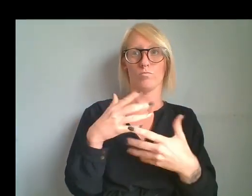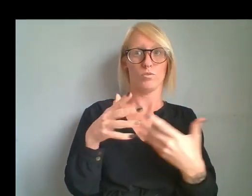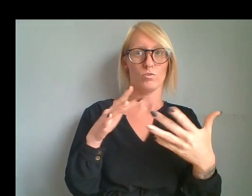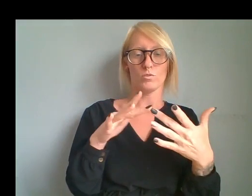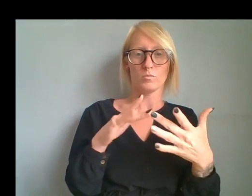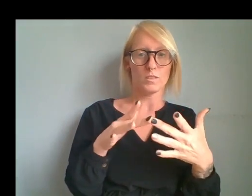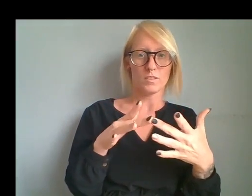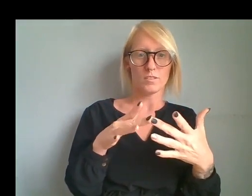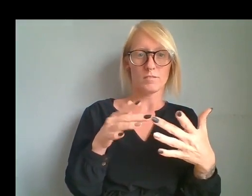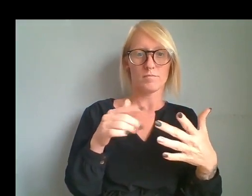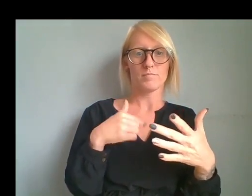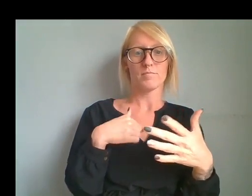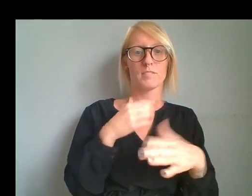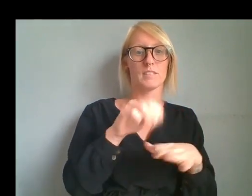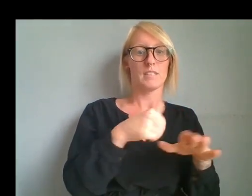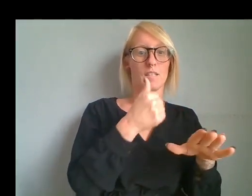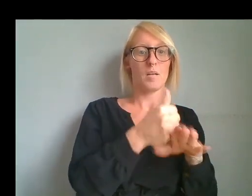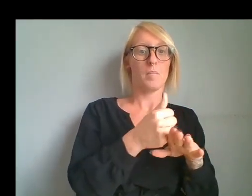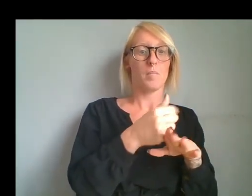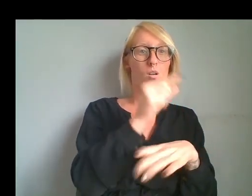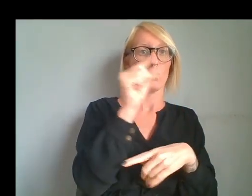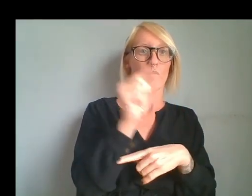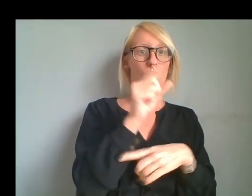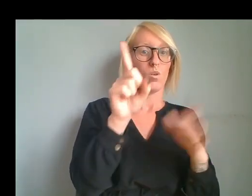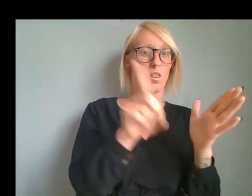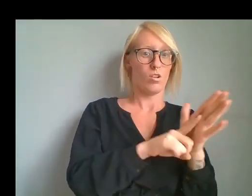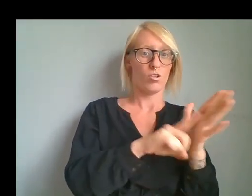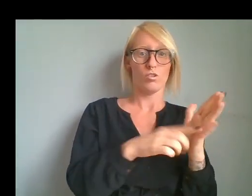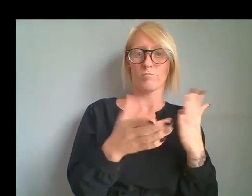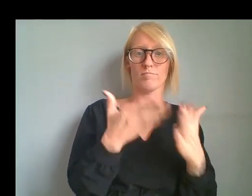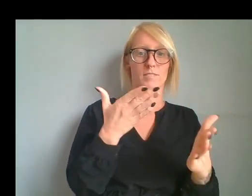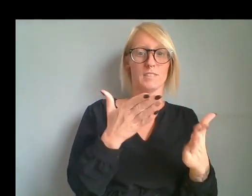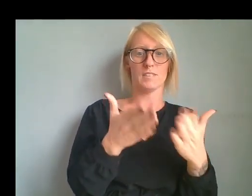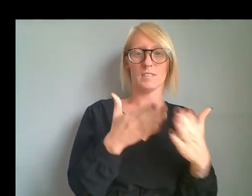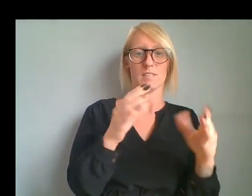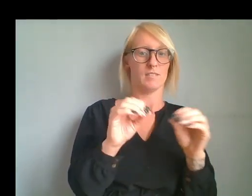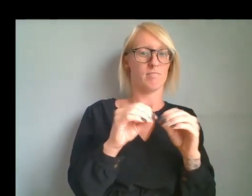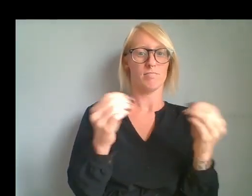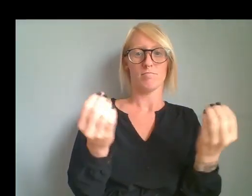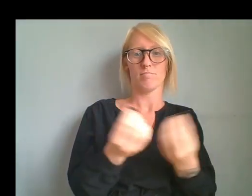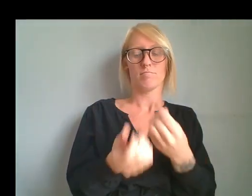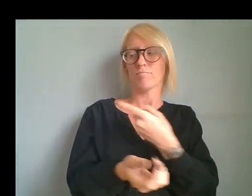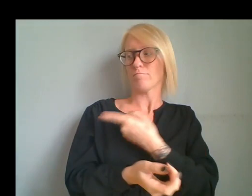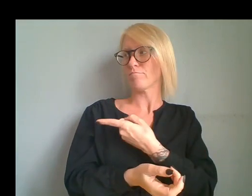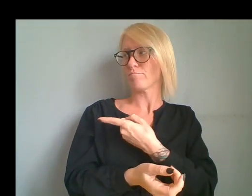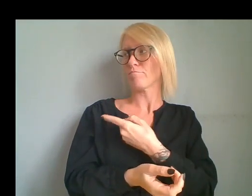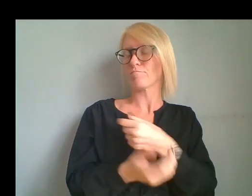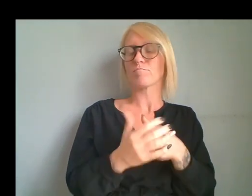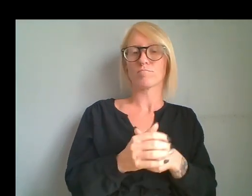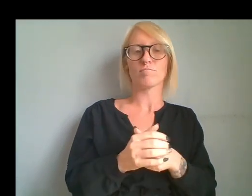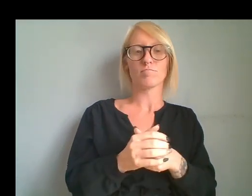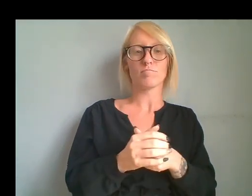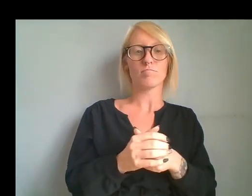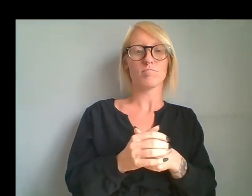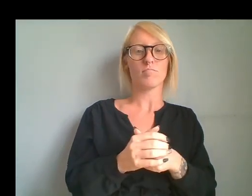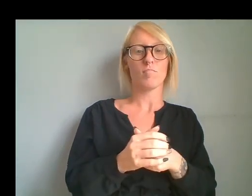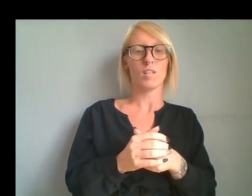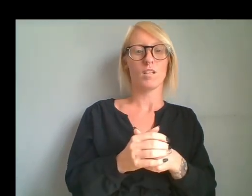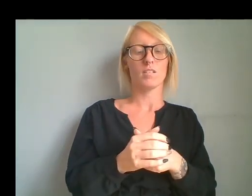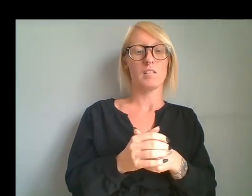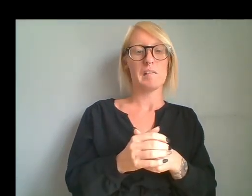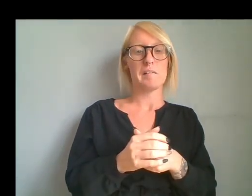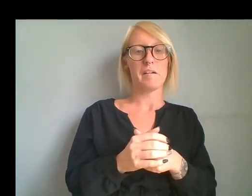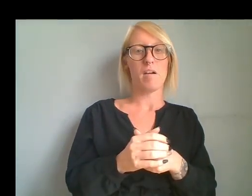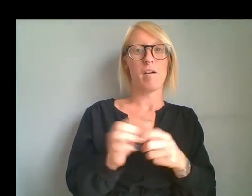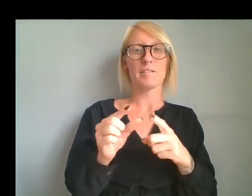Remember I said at the beginning, the Google alert, that's the easy thing that you can just see what people are talking about for your organization or for words that